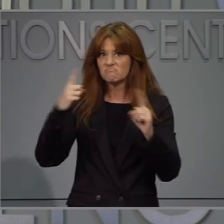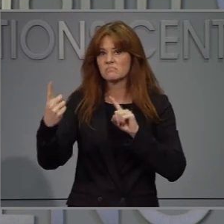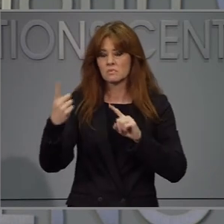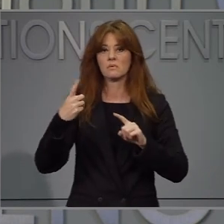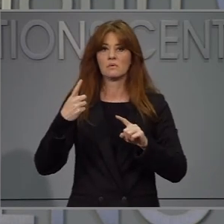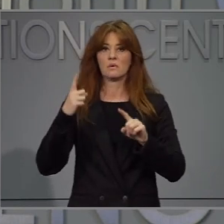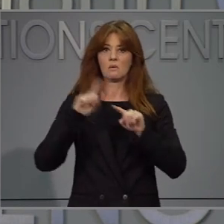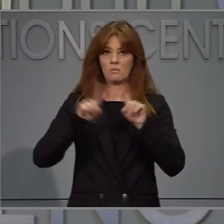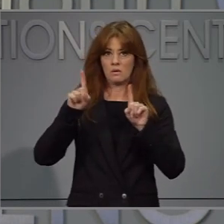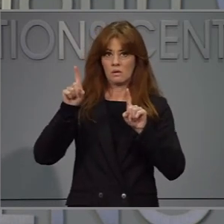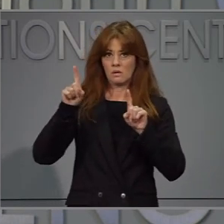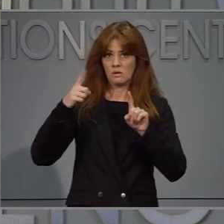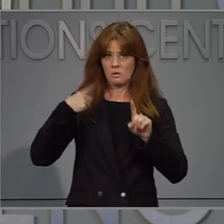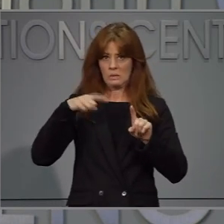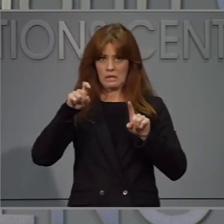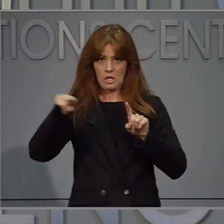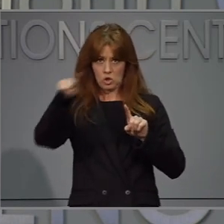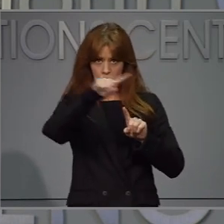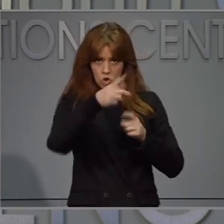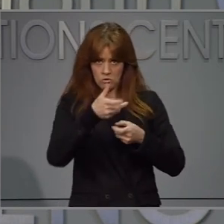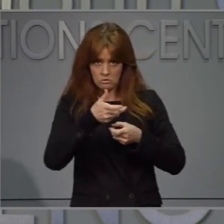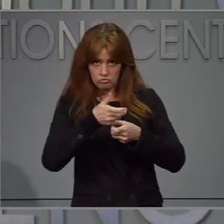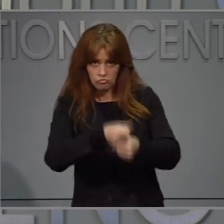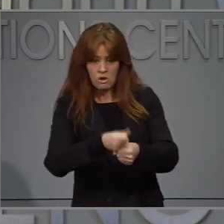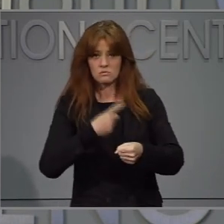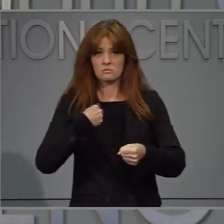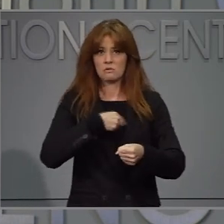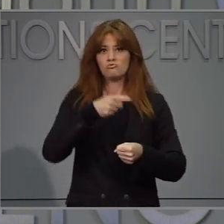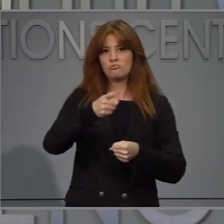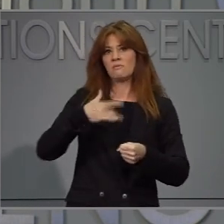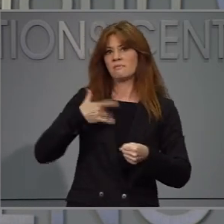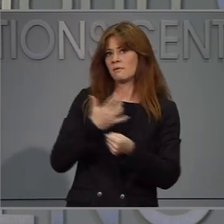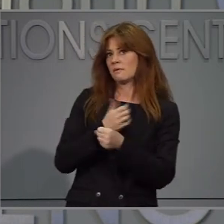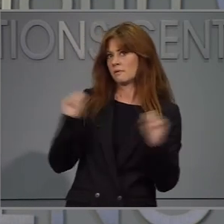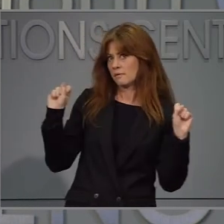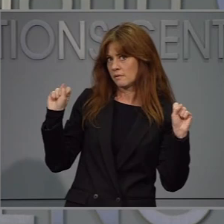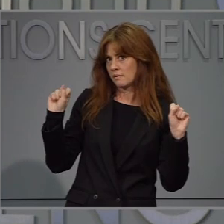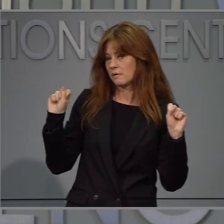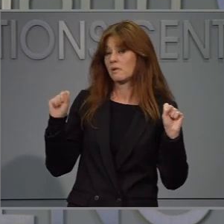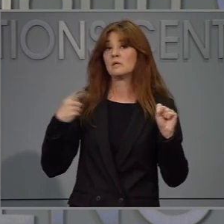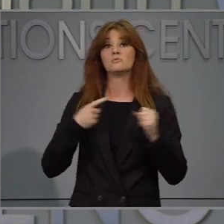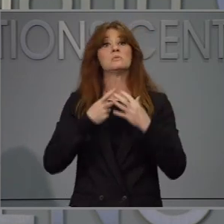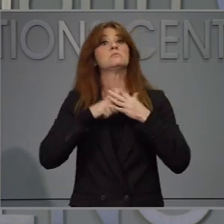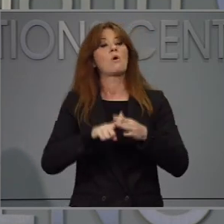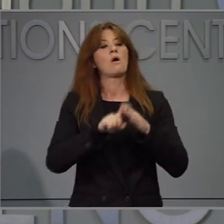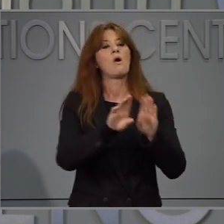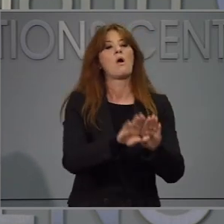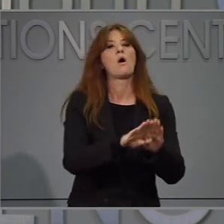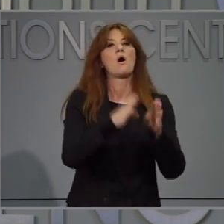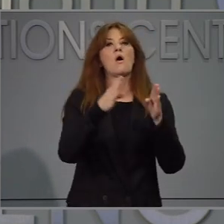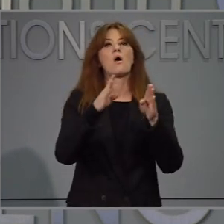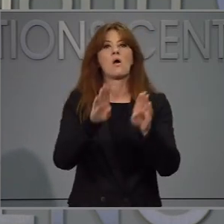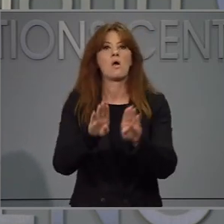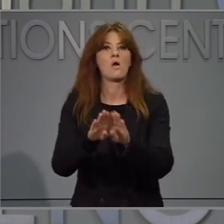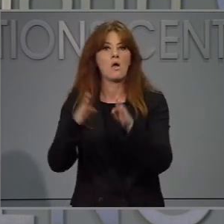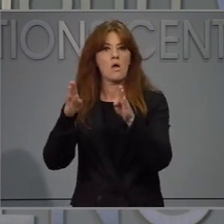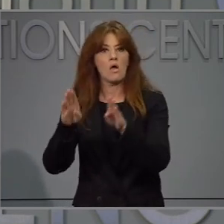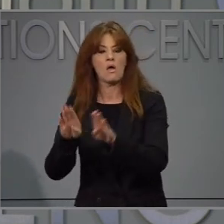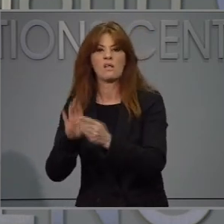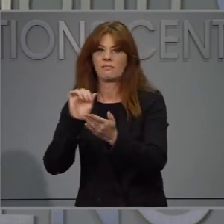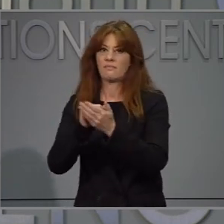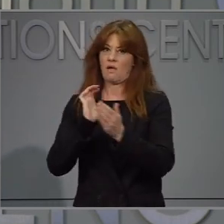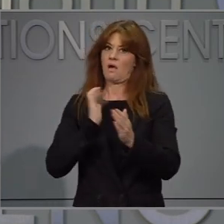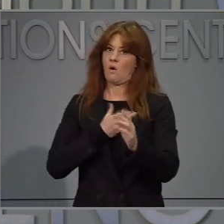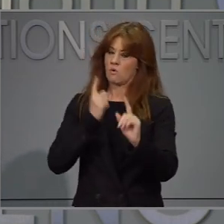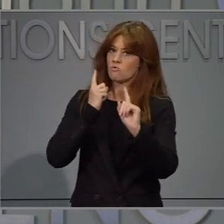North Carolinians to trust that they will feel safe as we move forward. And that's our goal,